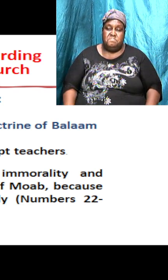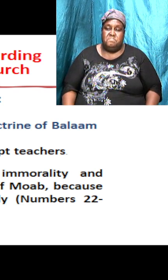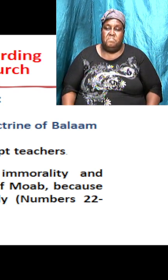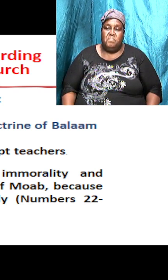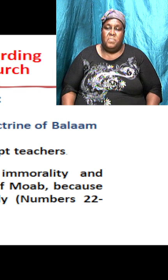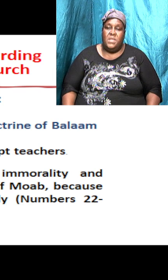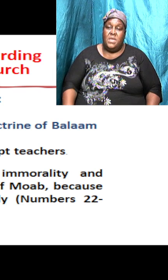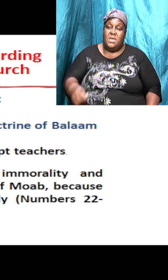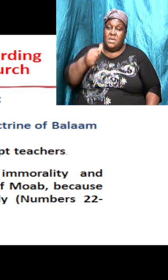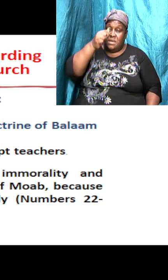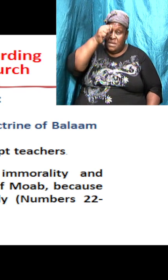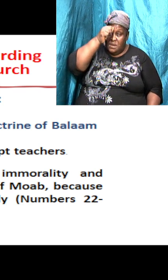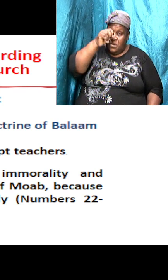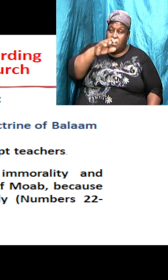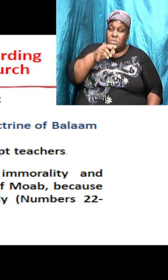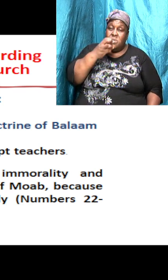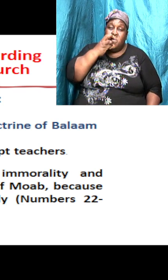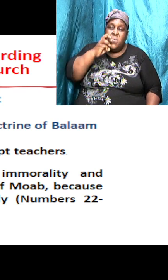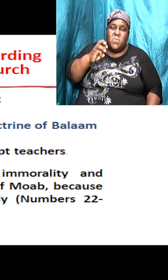Balaam